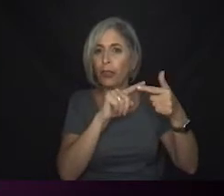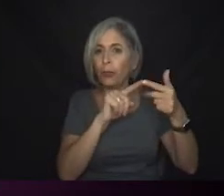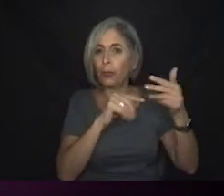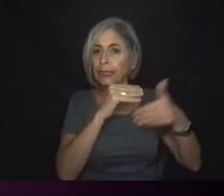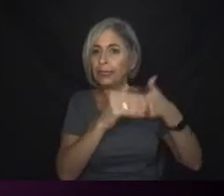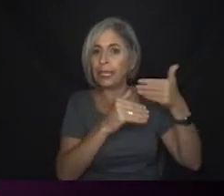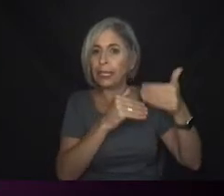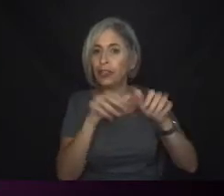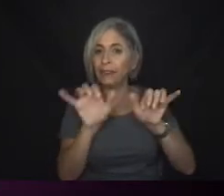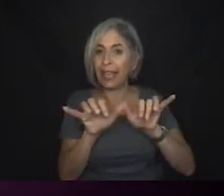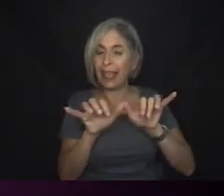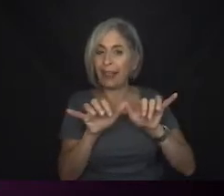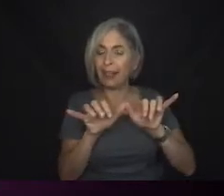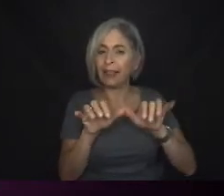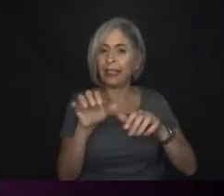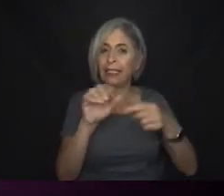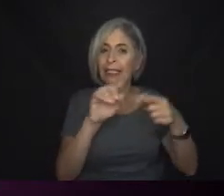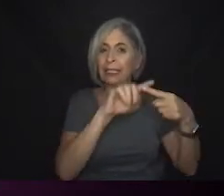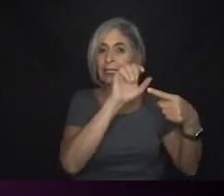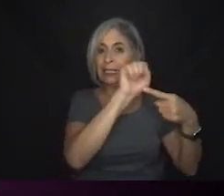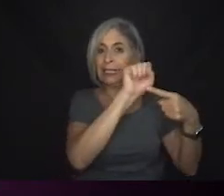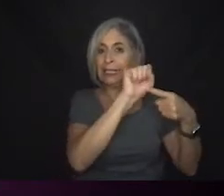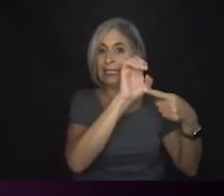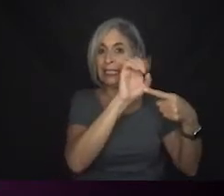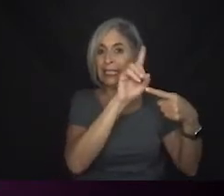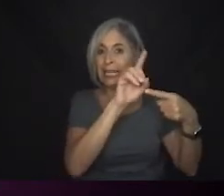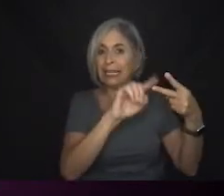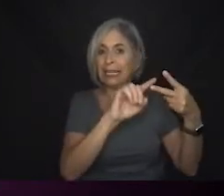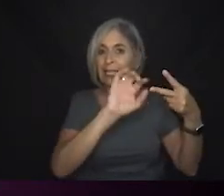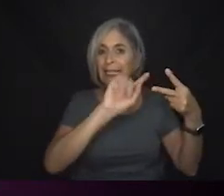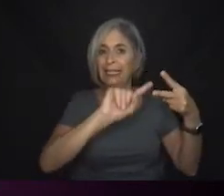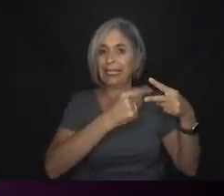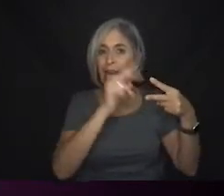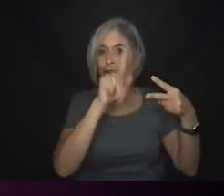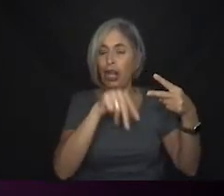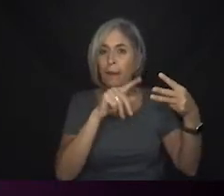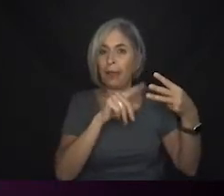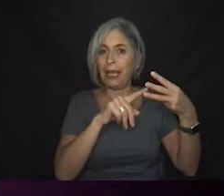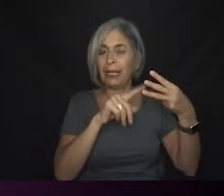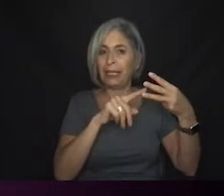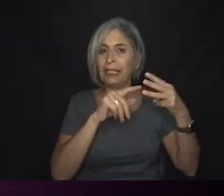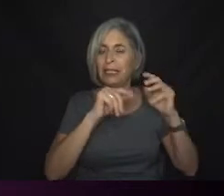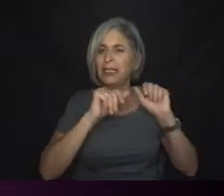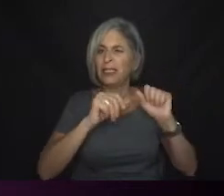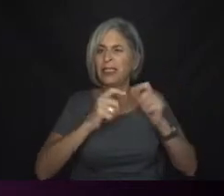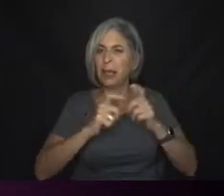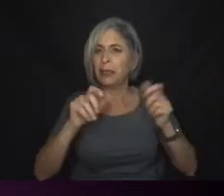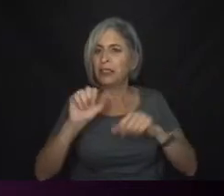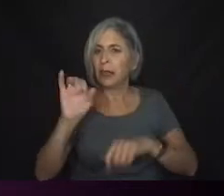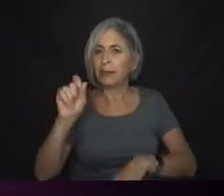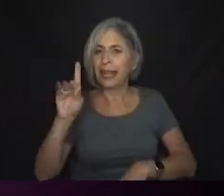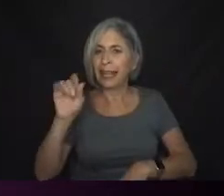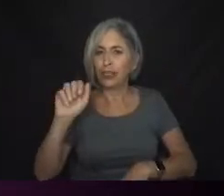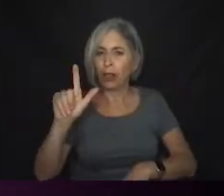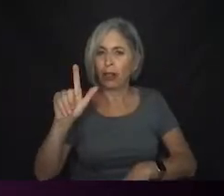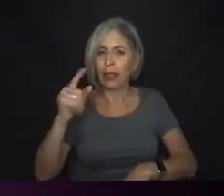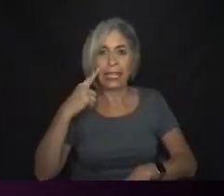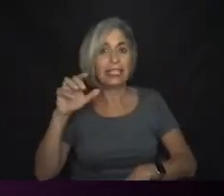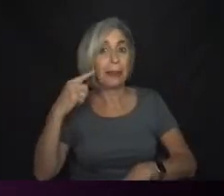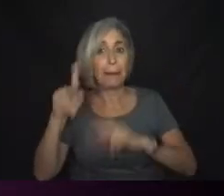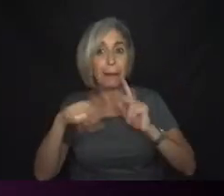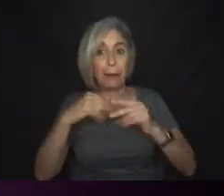of scale. So at seed scale, at startup scale, and substantial scale. Does that sound good? You tracking with me? You still awake? Good. I see